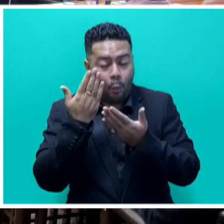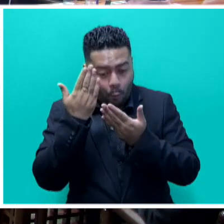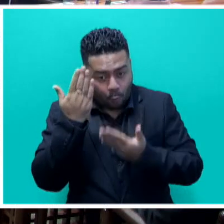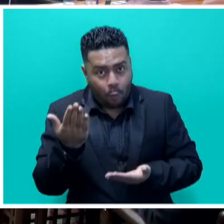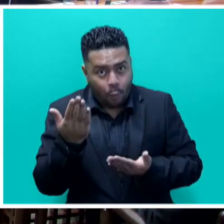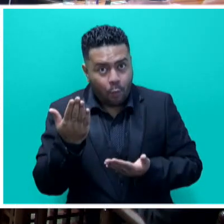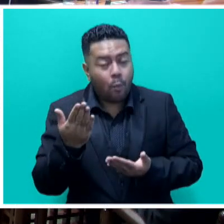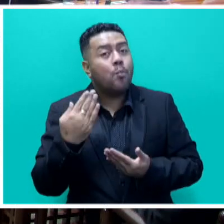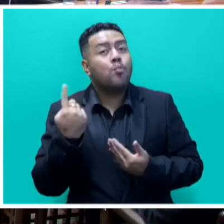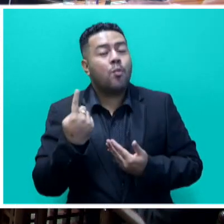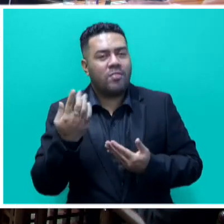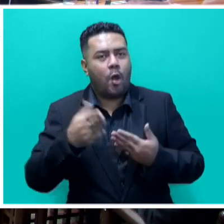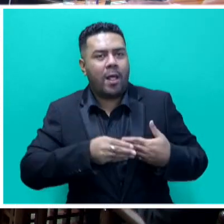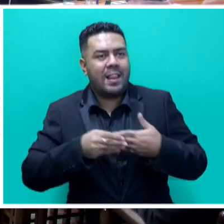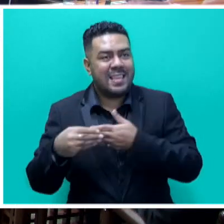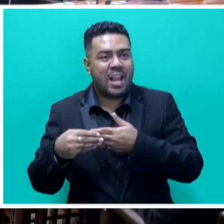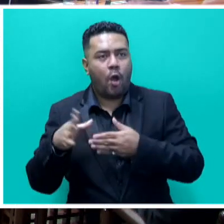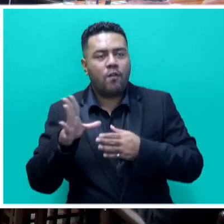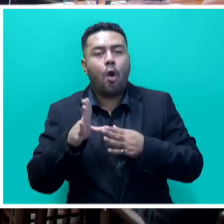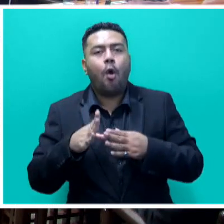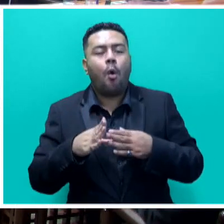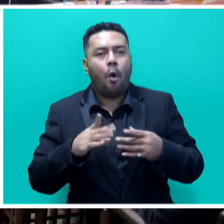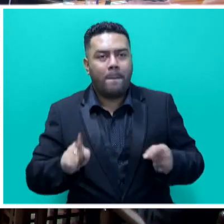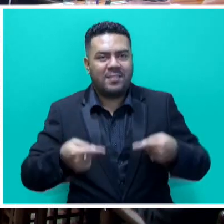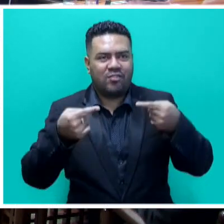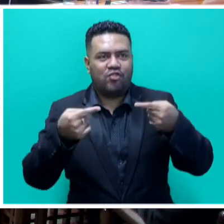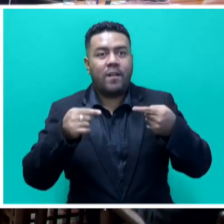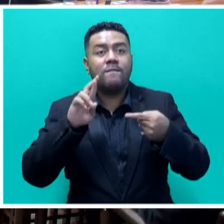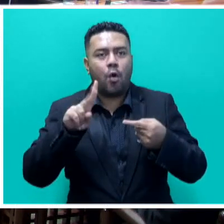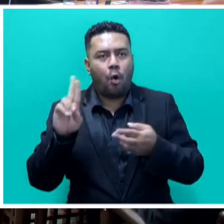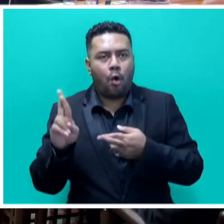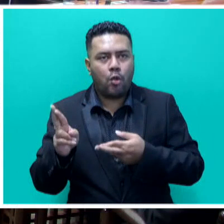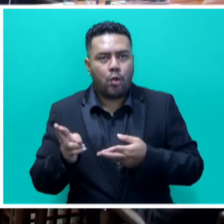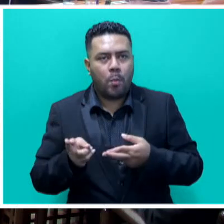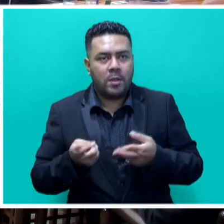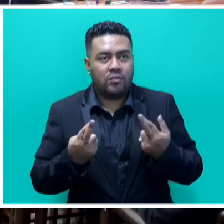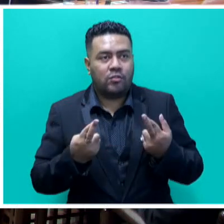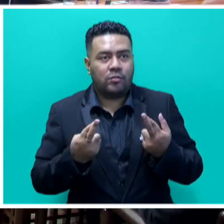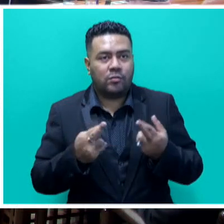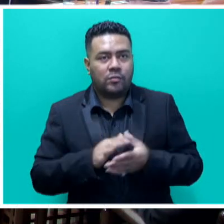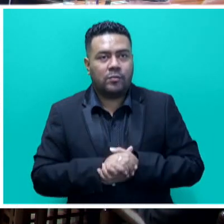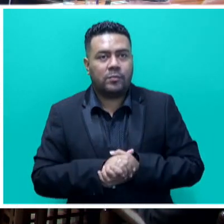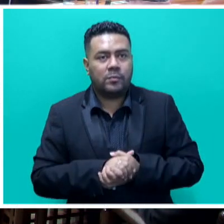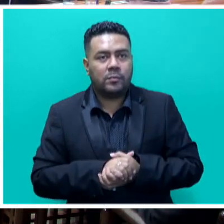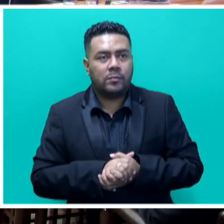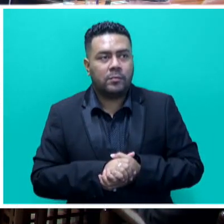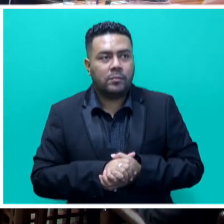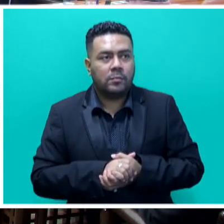Leader of the Opposition for his nomination. You have the floor, sir.